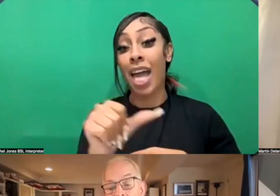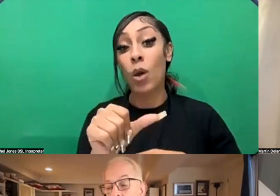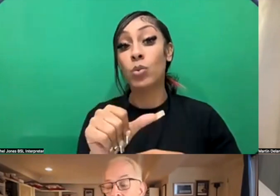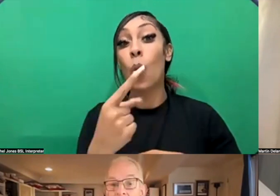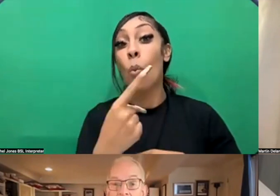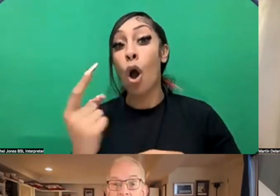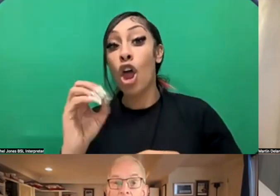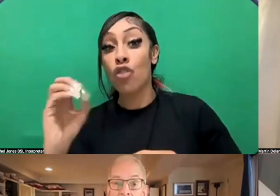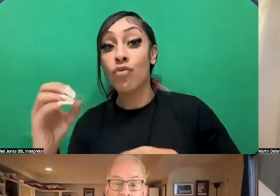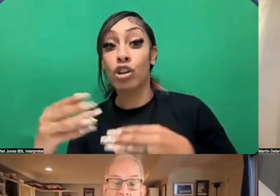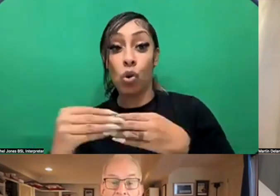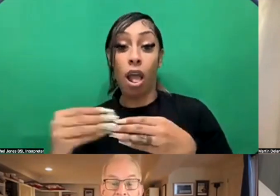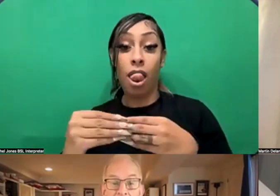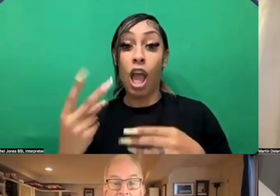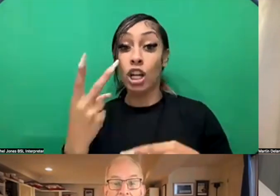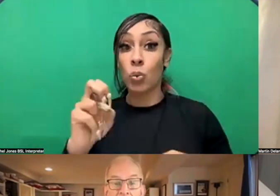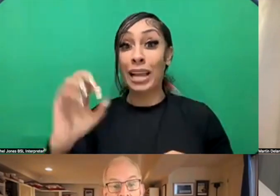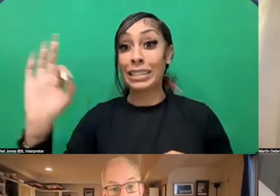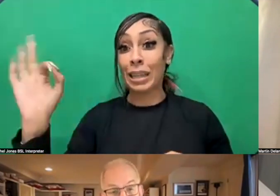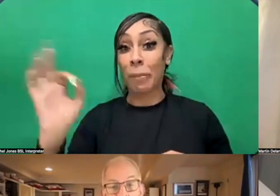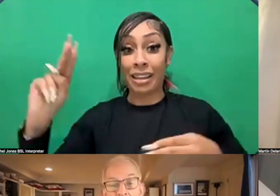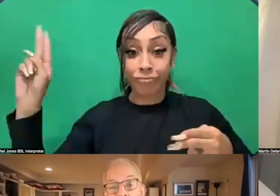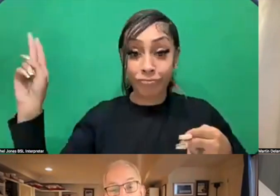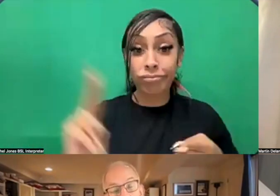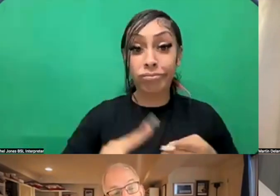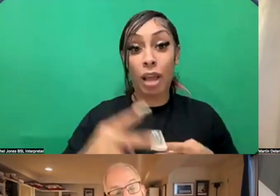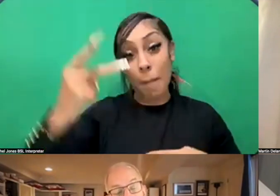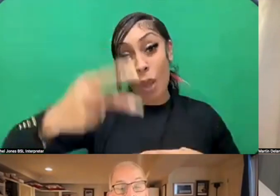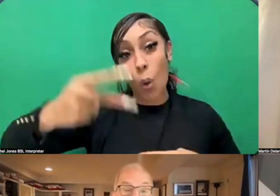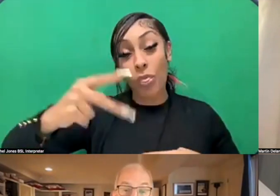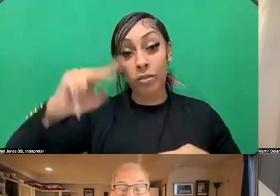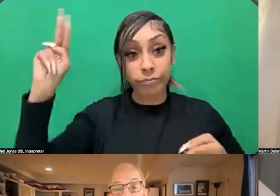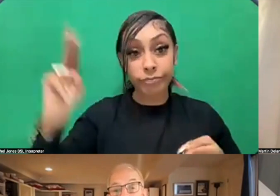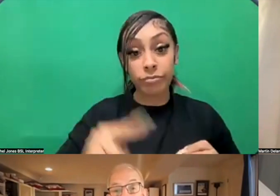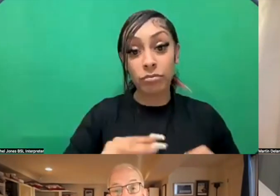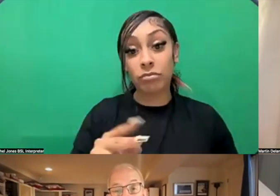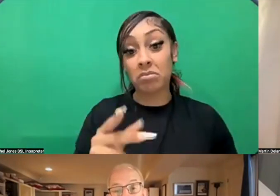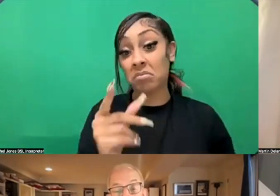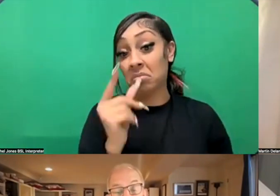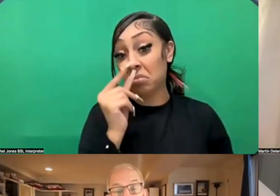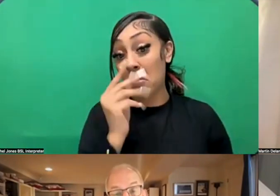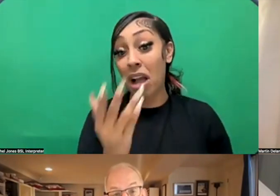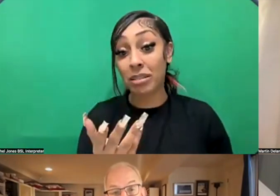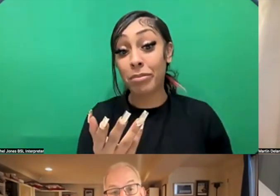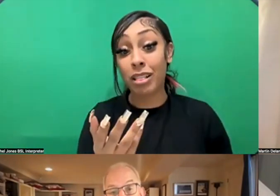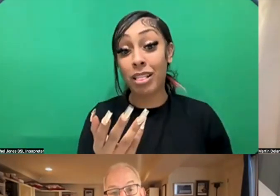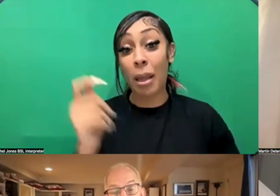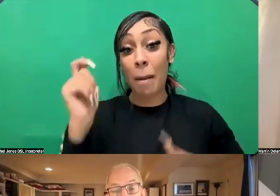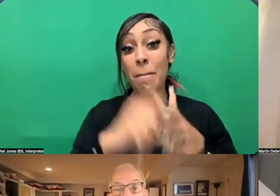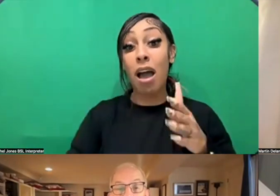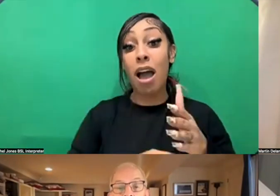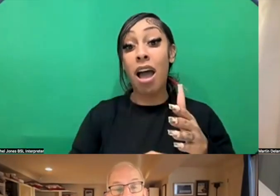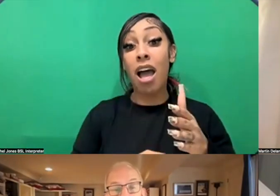$1,100. And so the 20% discount is off those amounts. So sometimes you find that even buying from a